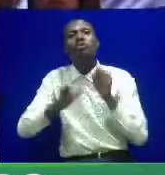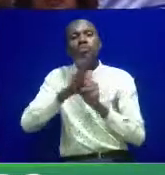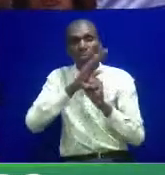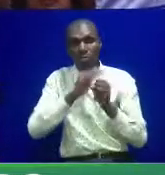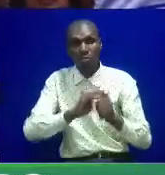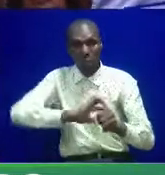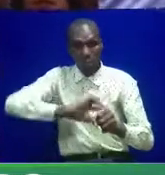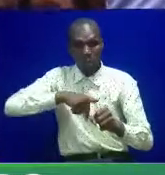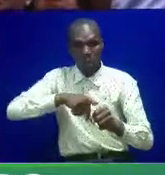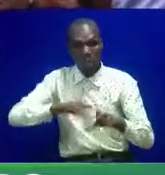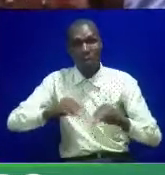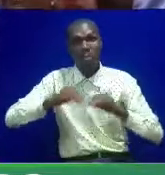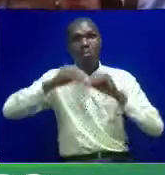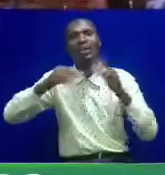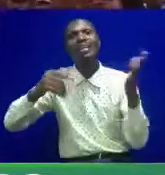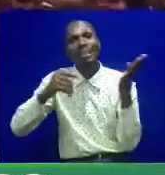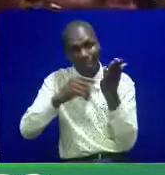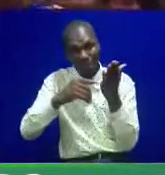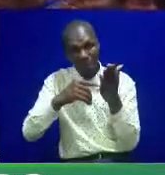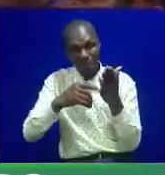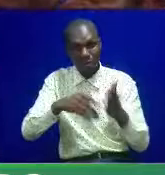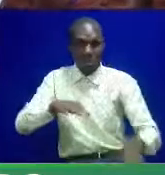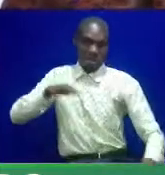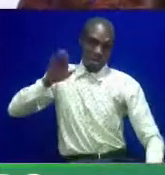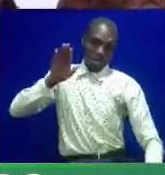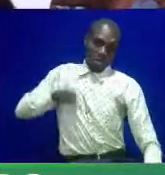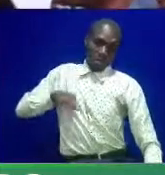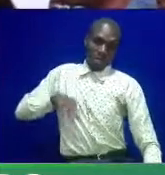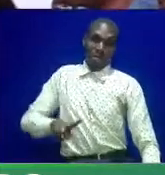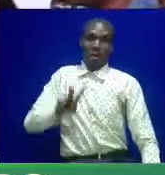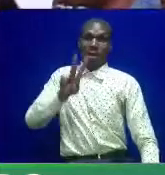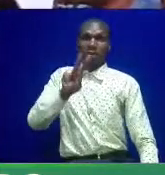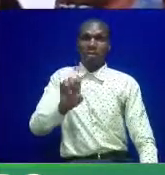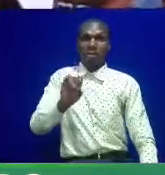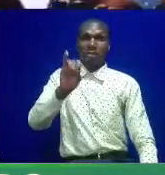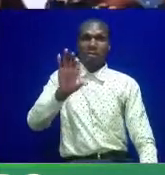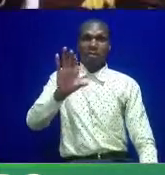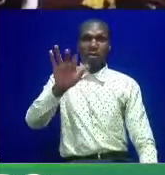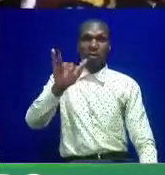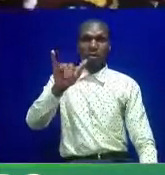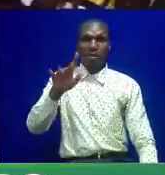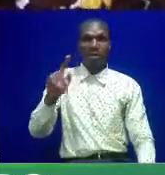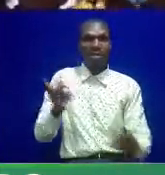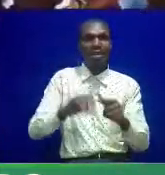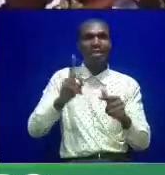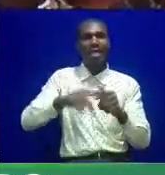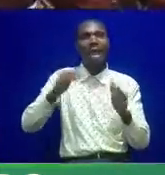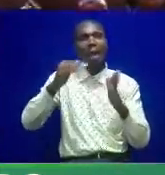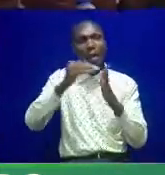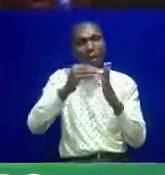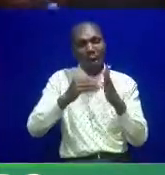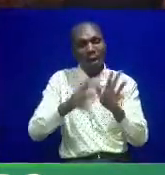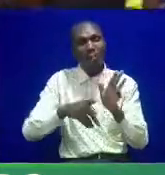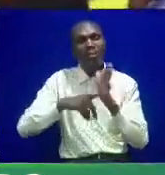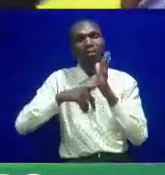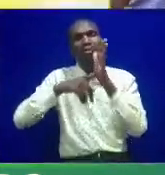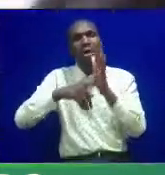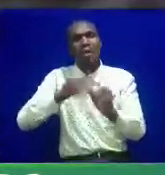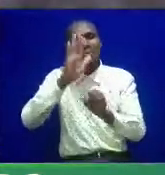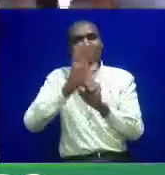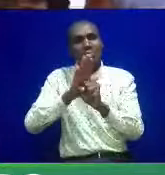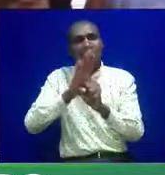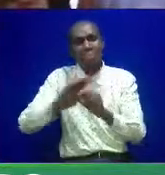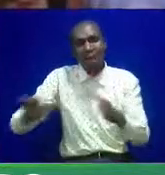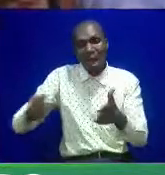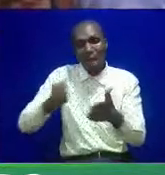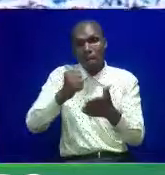We are headed digital. Almost about TV Konderi. Boy Goniga Tevire, Omorobili Niga Raj Kobako Kwena na Ega Sienge,